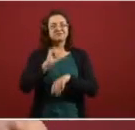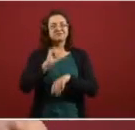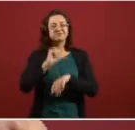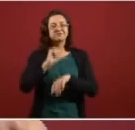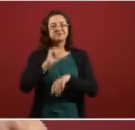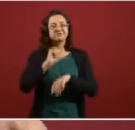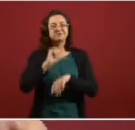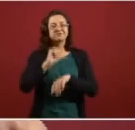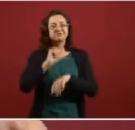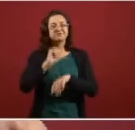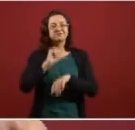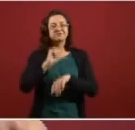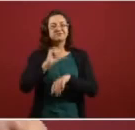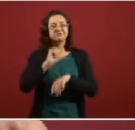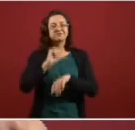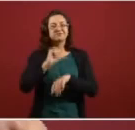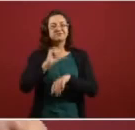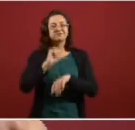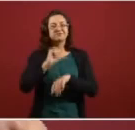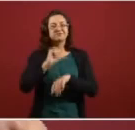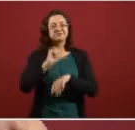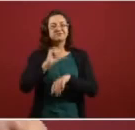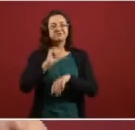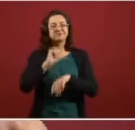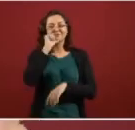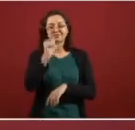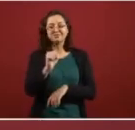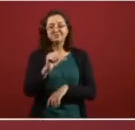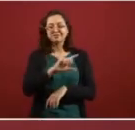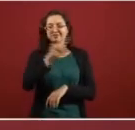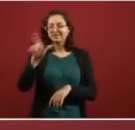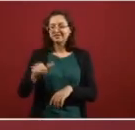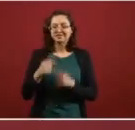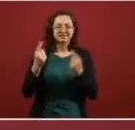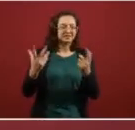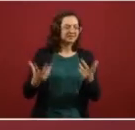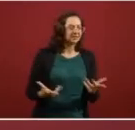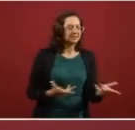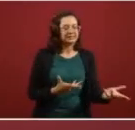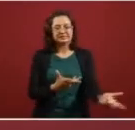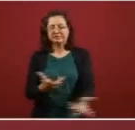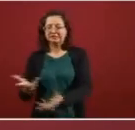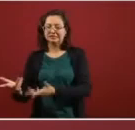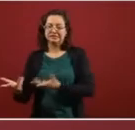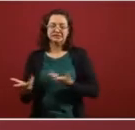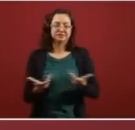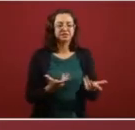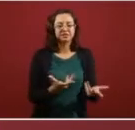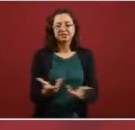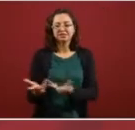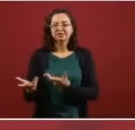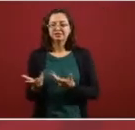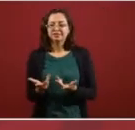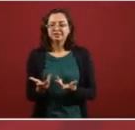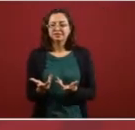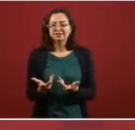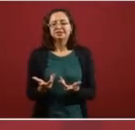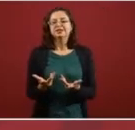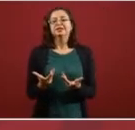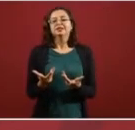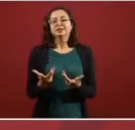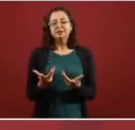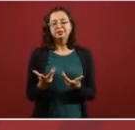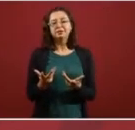since we could not cross Bolivia, what was our alternative? Entonces, amablemente,